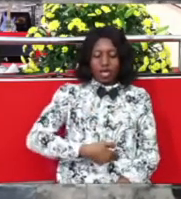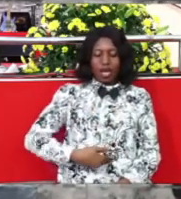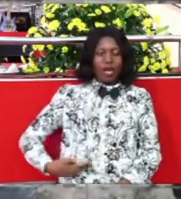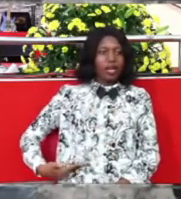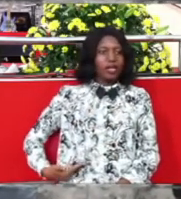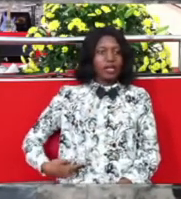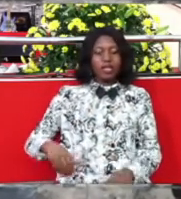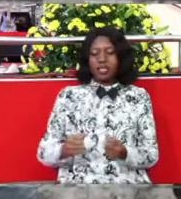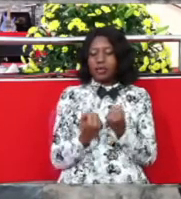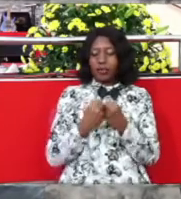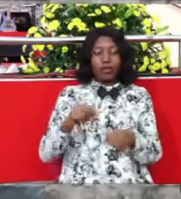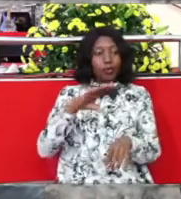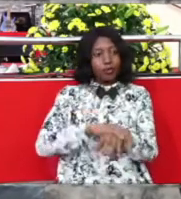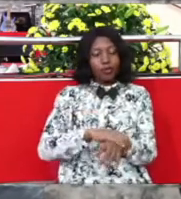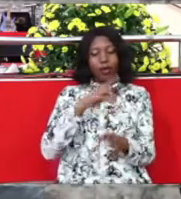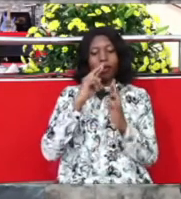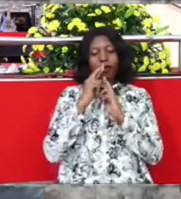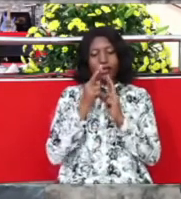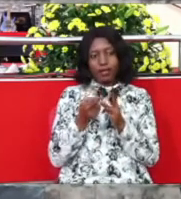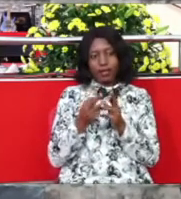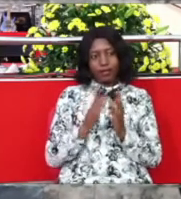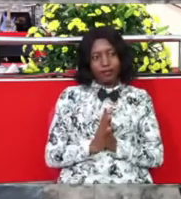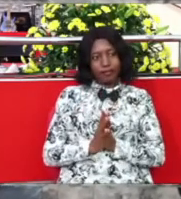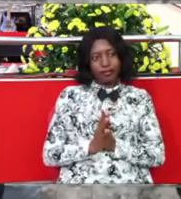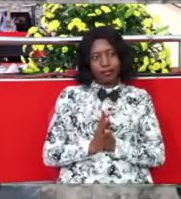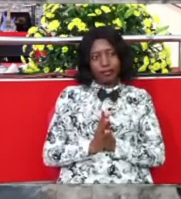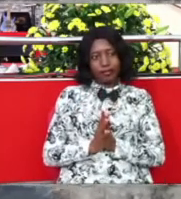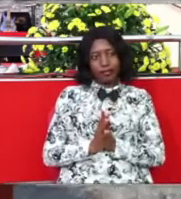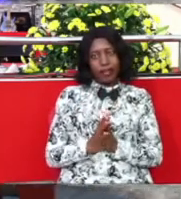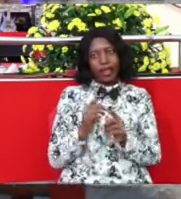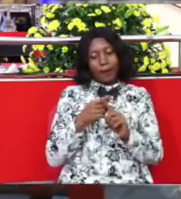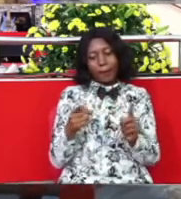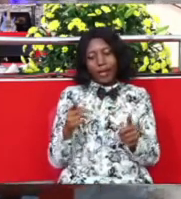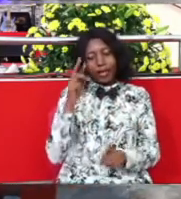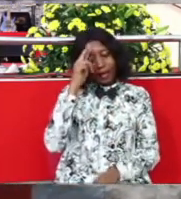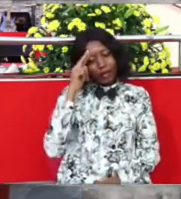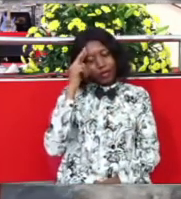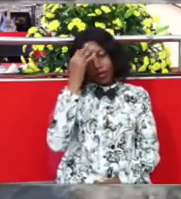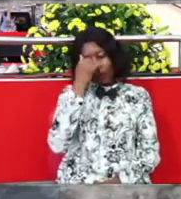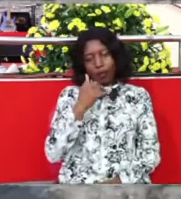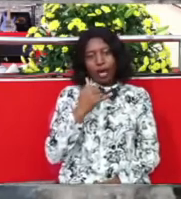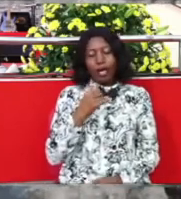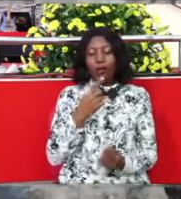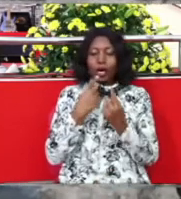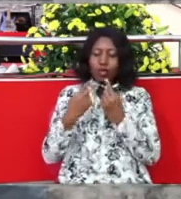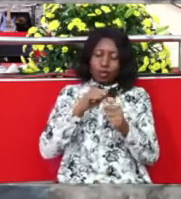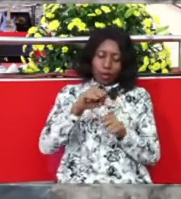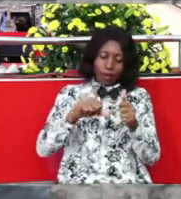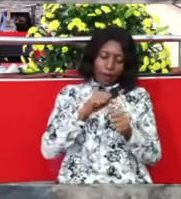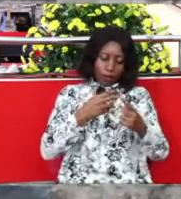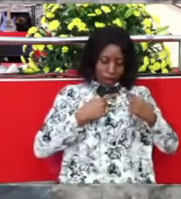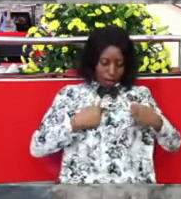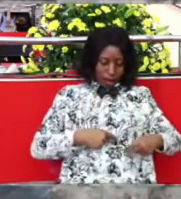matokeo yatakayoonekana ya kufurahisha kutoka pale. But the reason why we are talking about a heart that is accommodative to God. Lakini sababu kuu